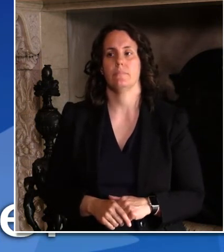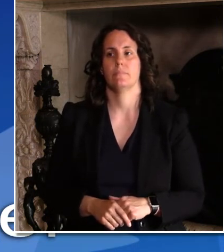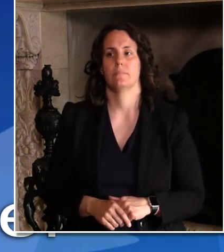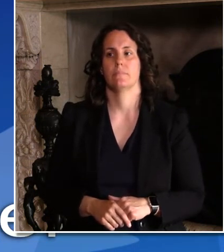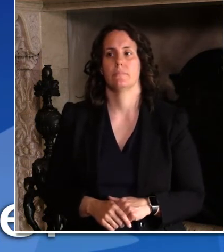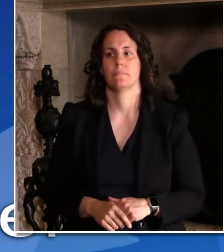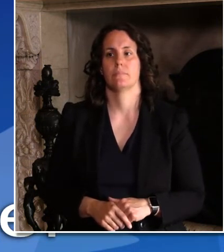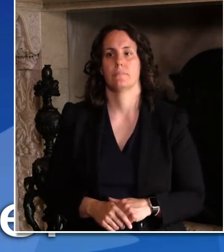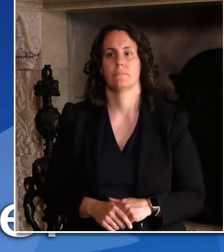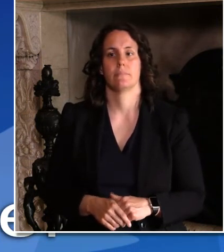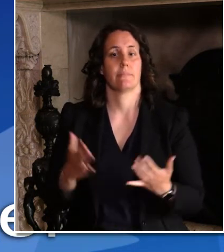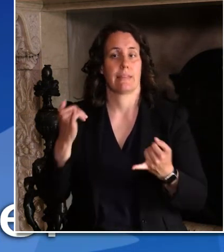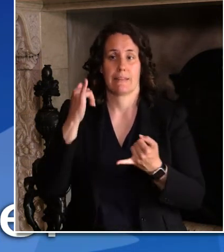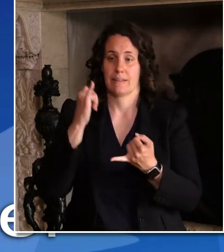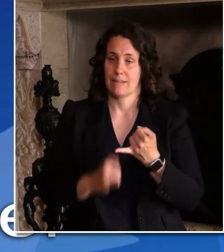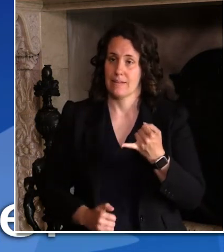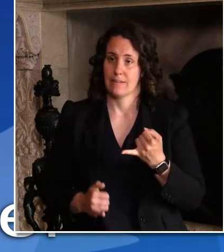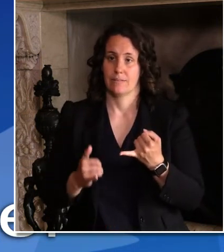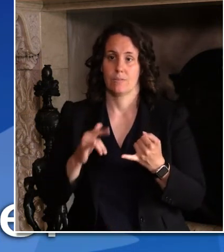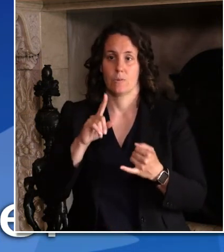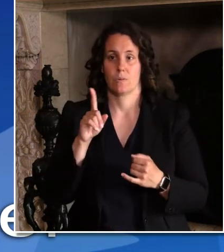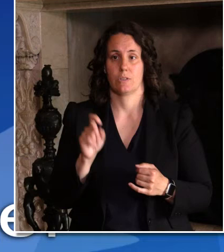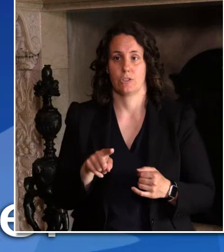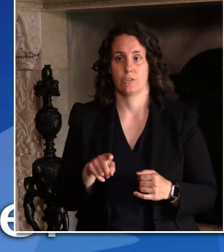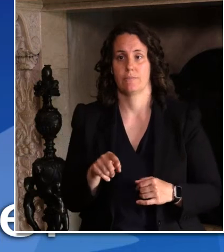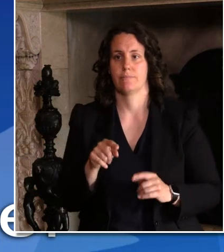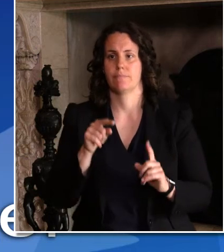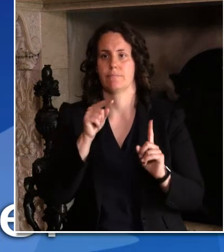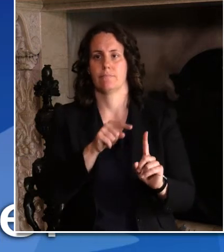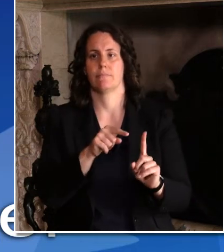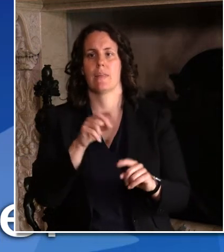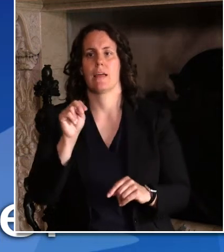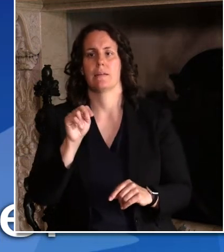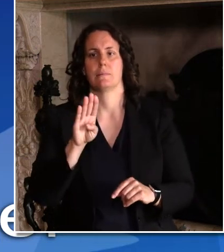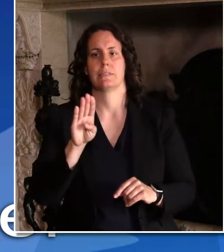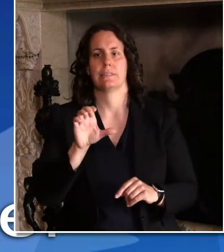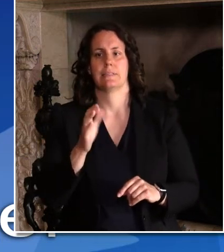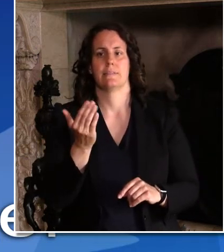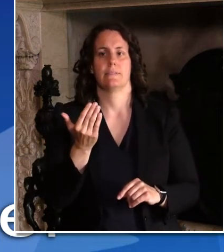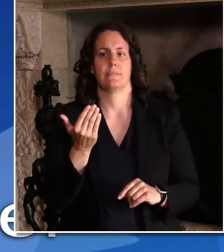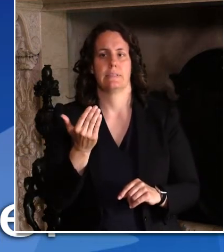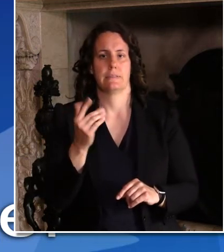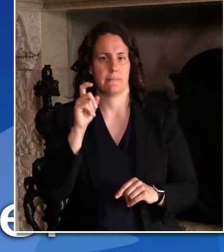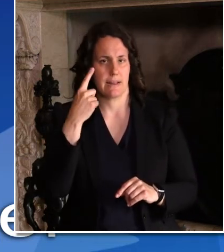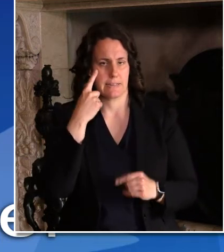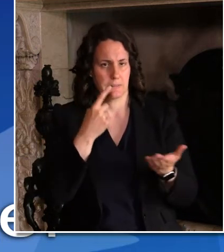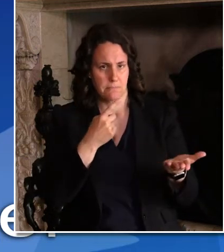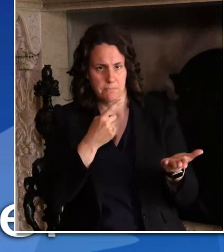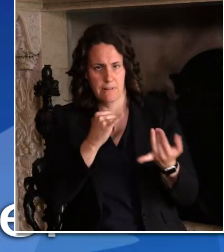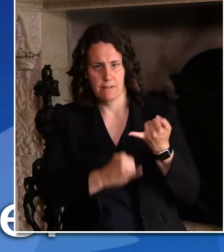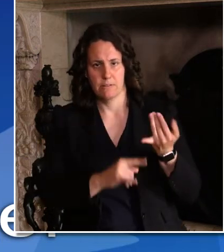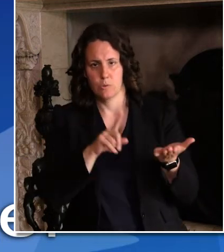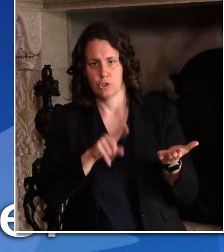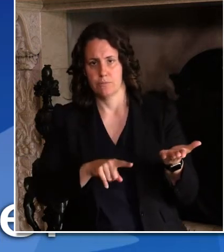Okay, then our final question today belongs to NBC 15 in Madison. NBC 15.